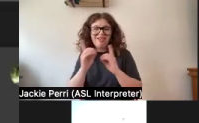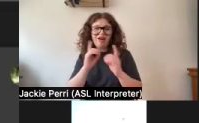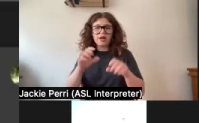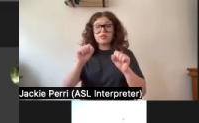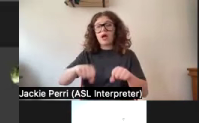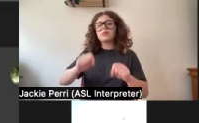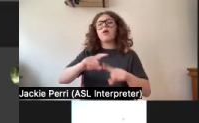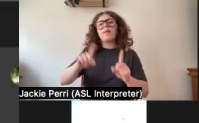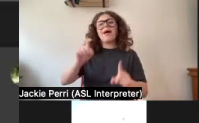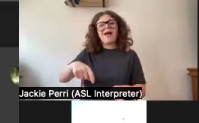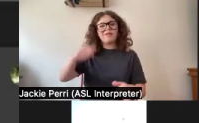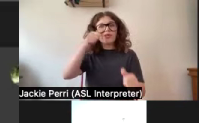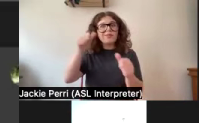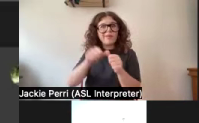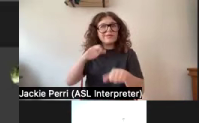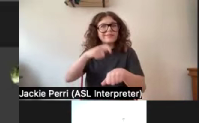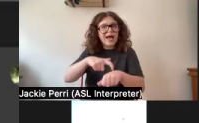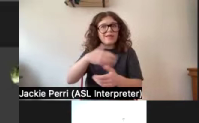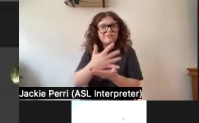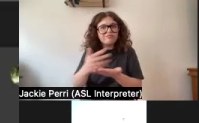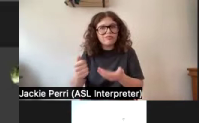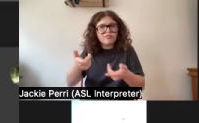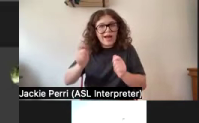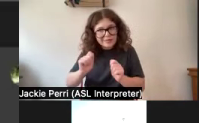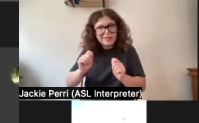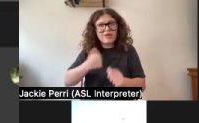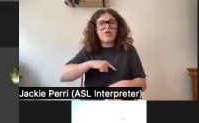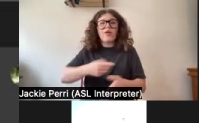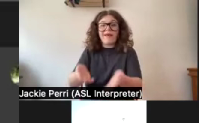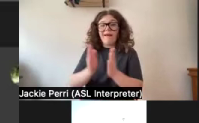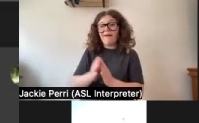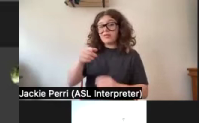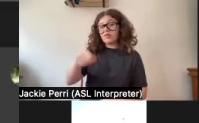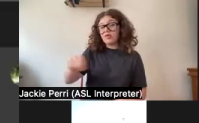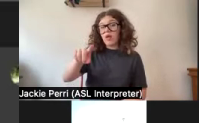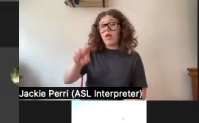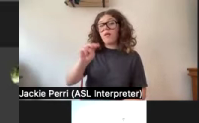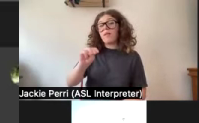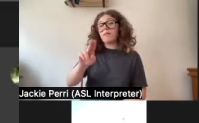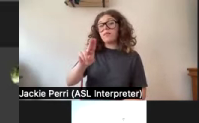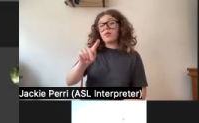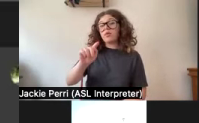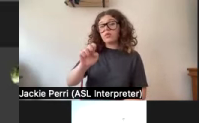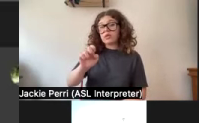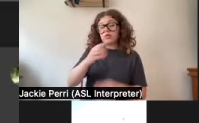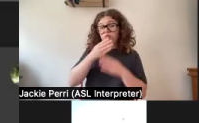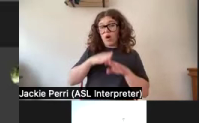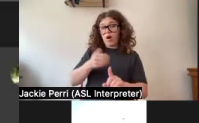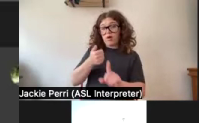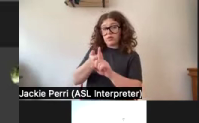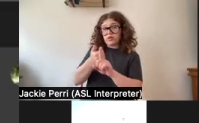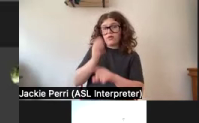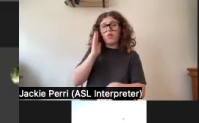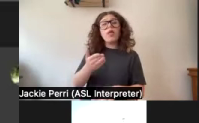time. We do ask you to mute yourselves. There will be a break for a